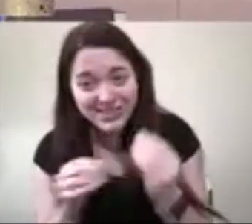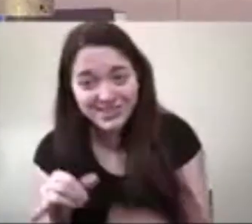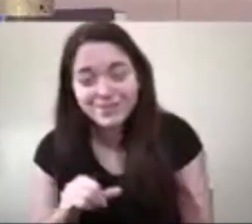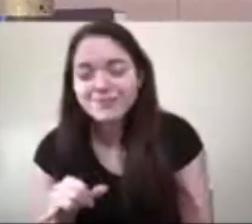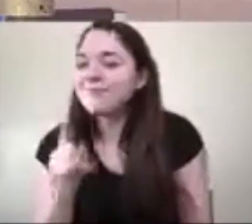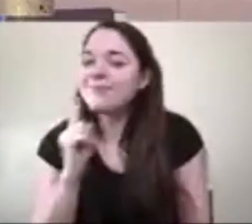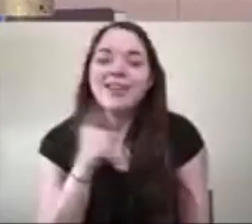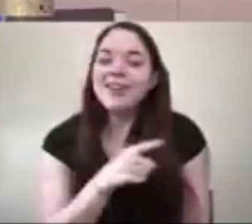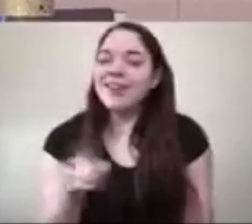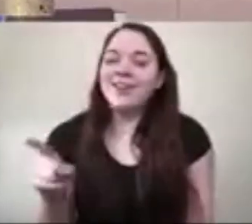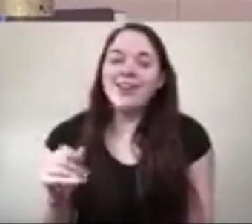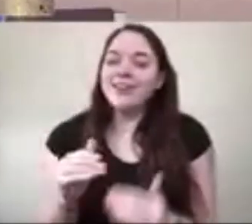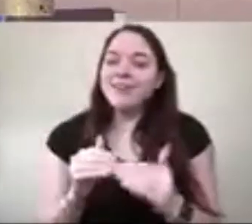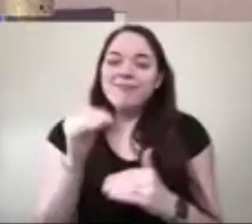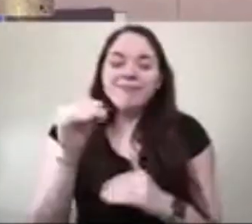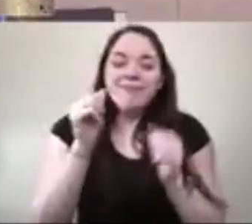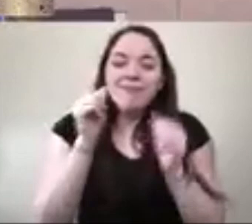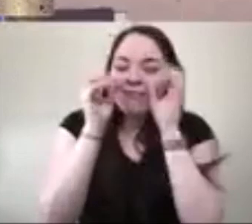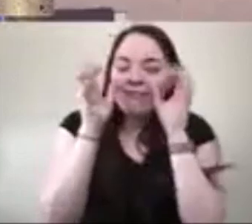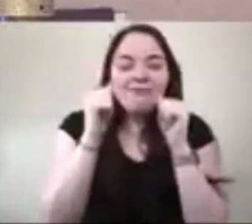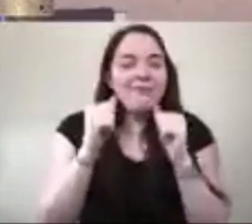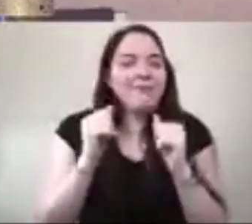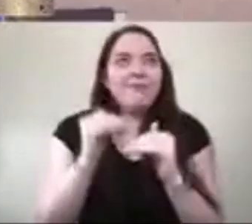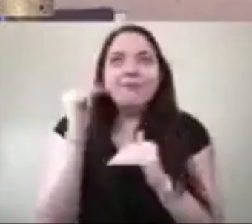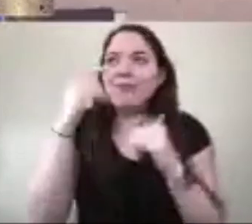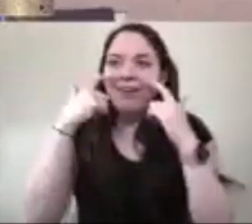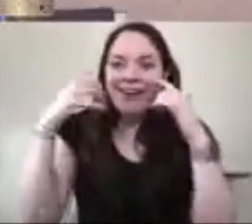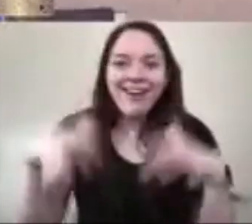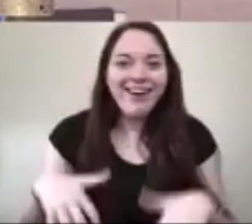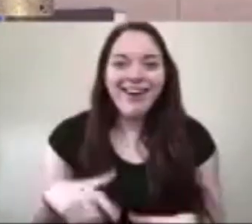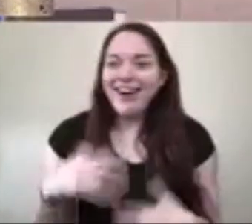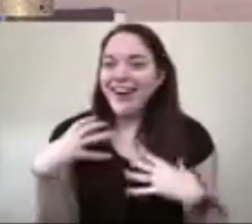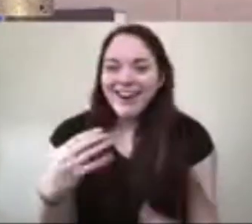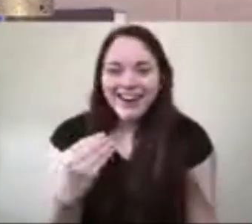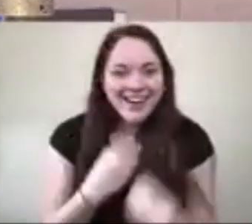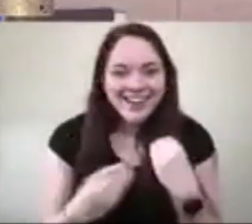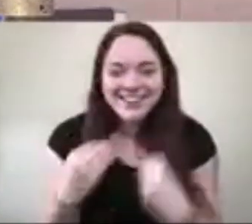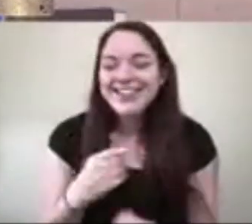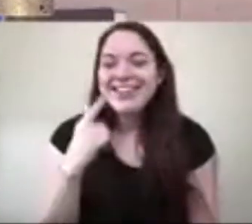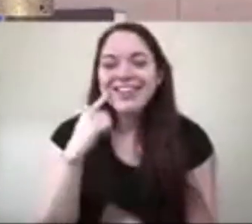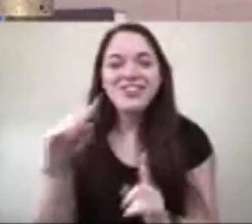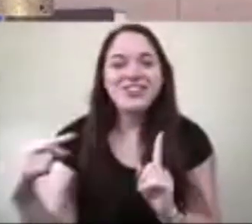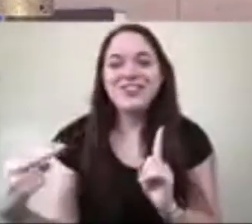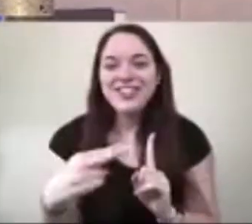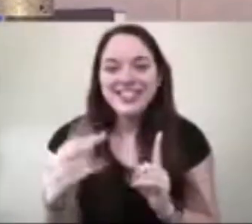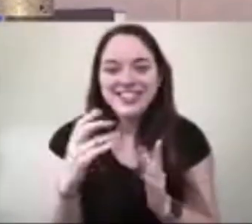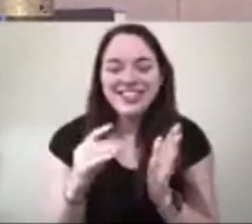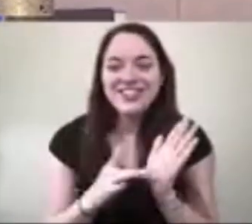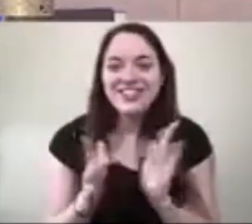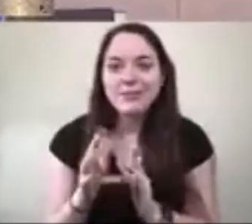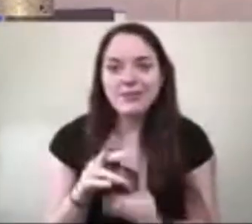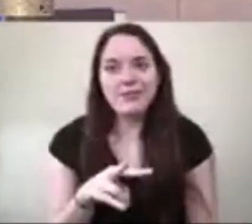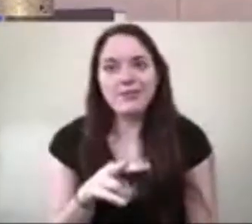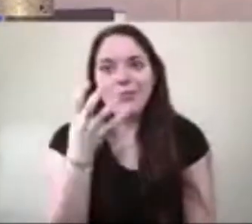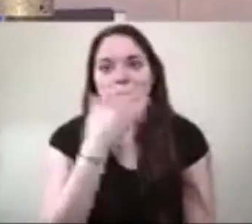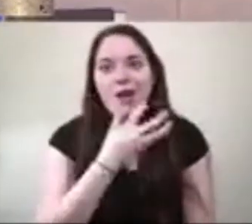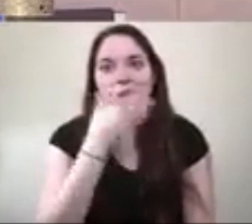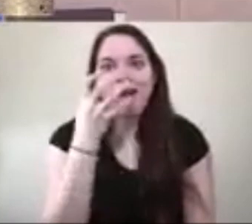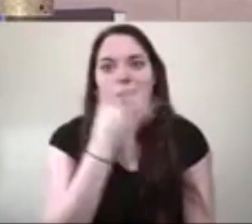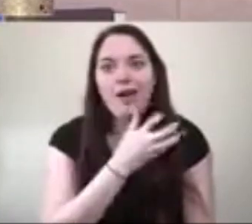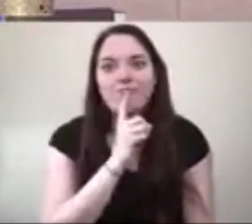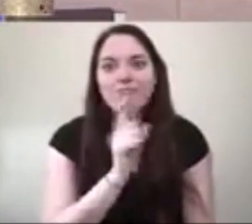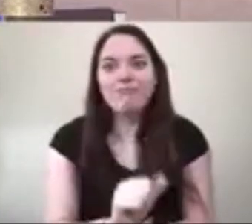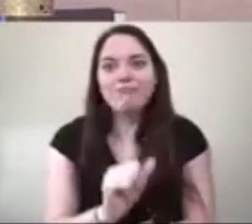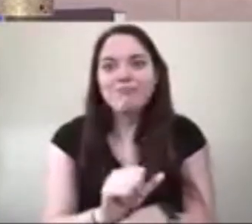amazed and shocked to eat. I think they're sitting around looking at Jesus eating and just going, "Wow, is this really happening?"